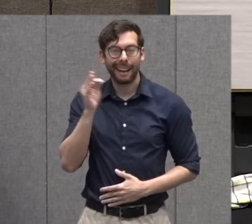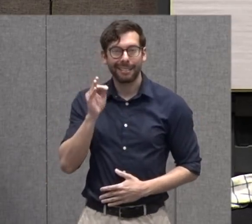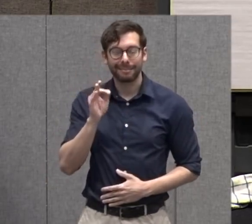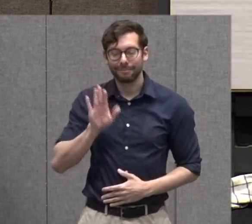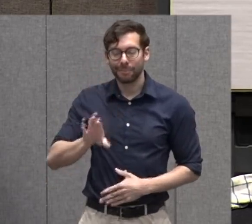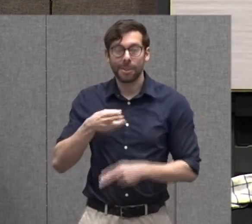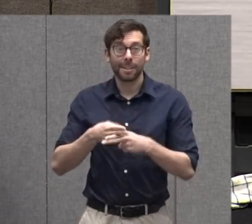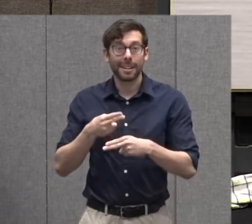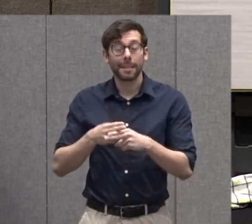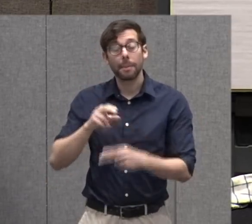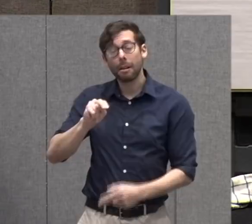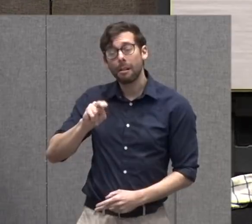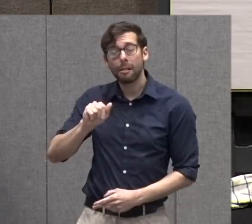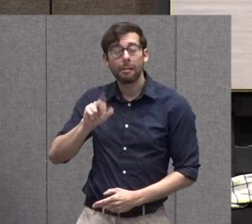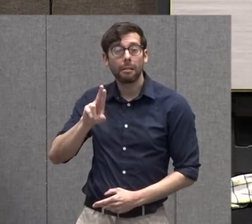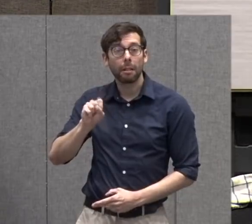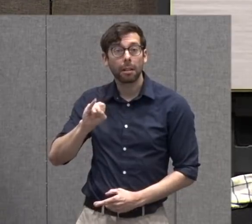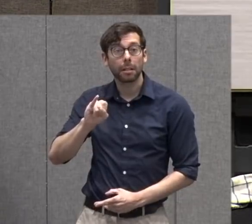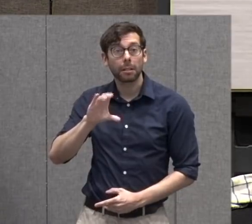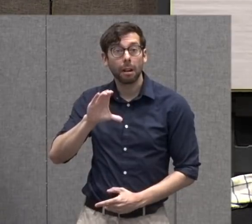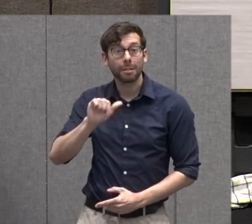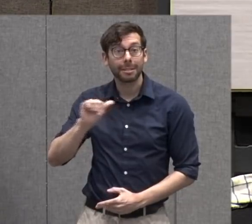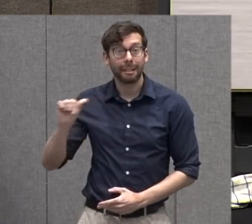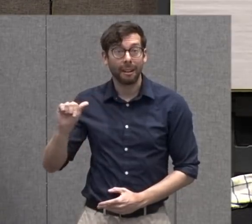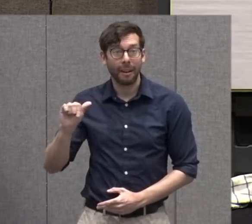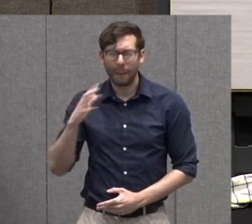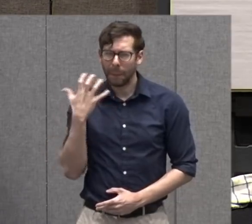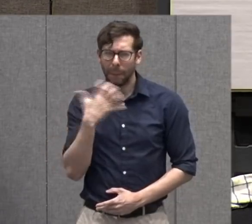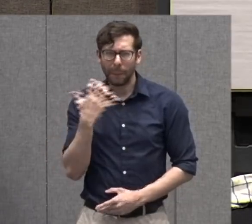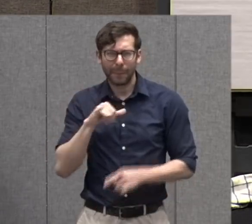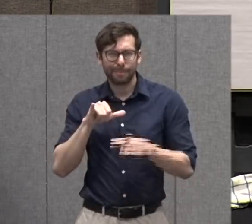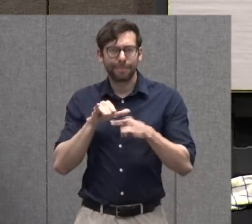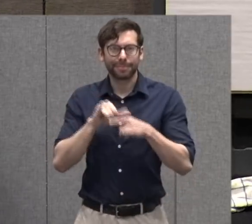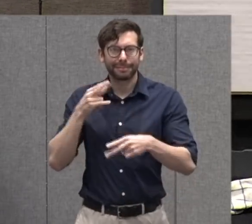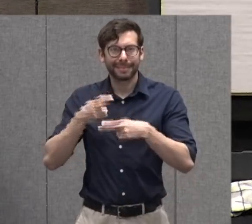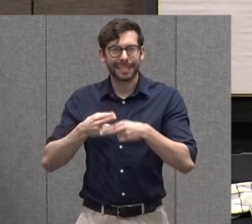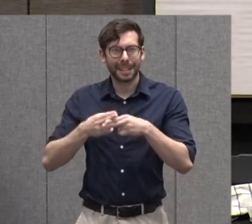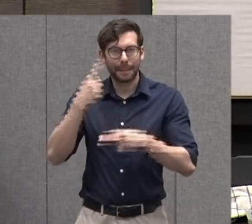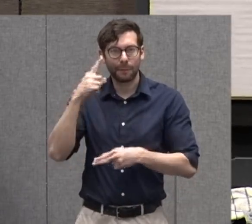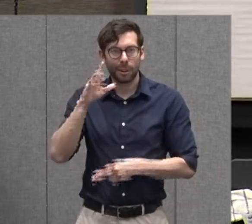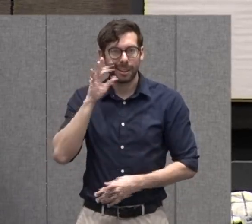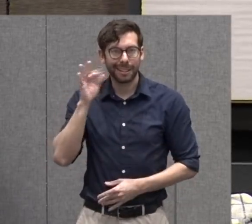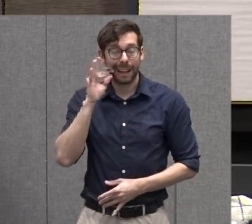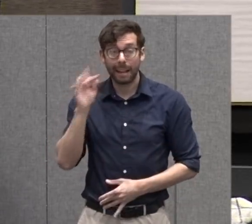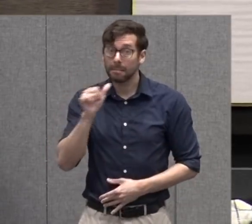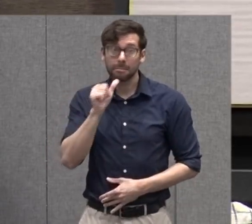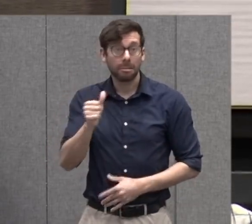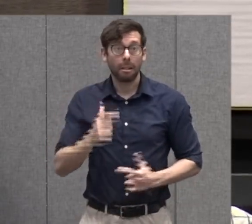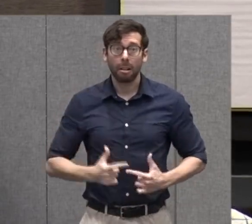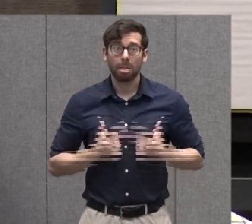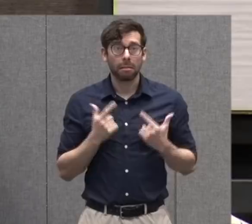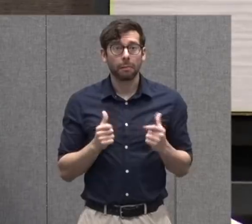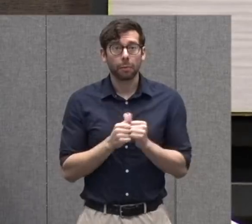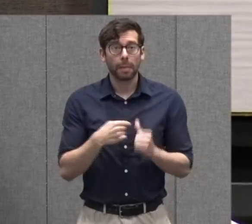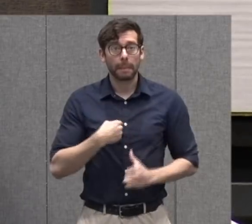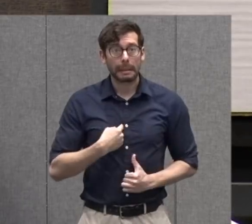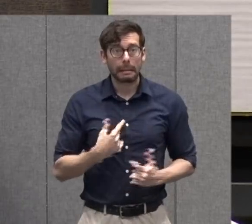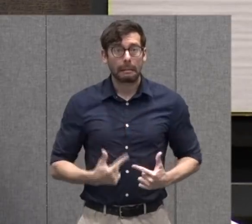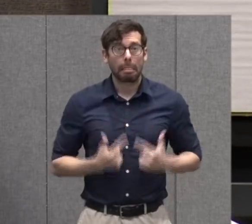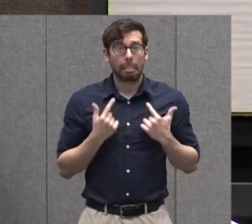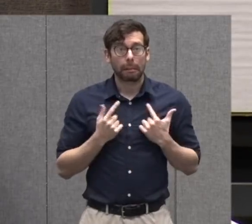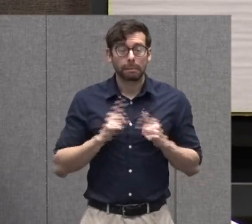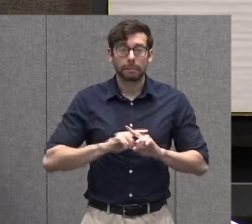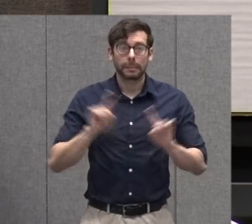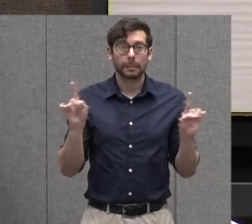big name for a cat. Nausicaa doesn't live with me. She actually lives in another city, in another